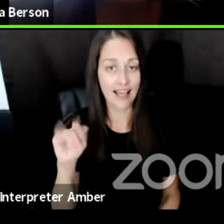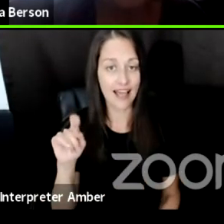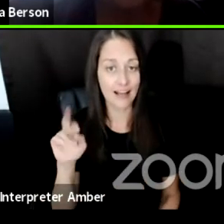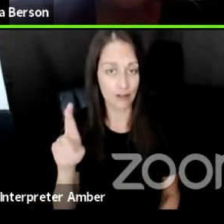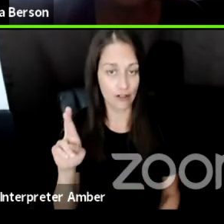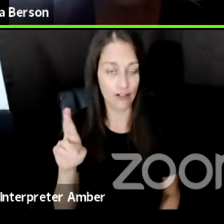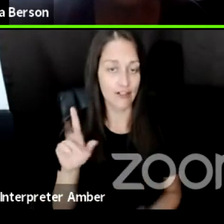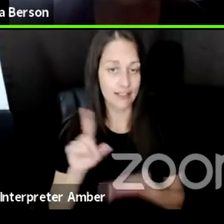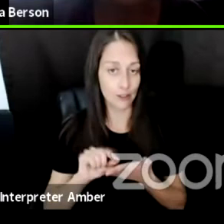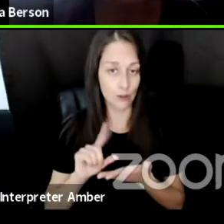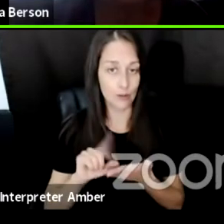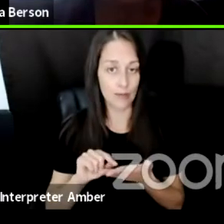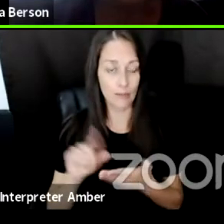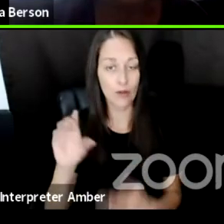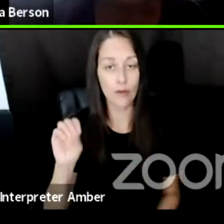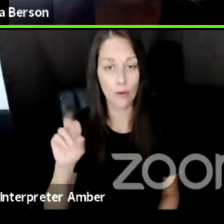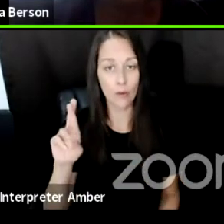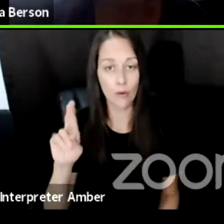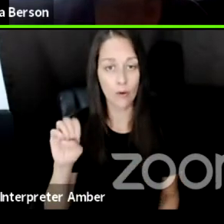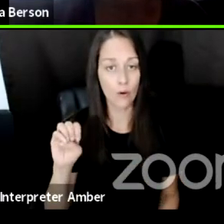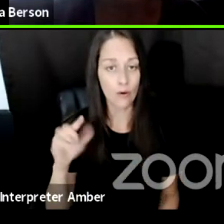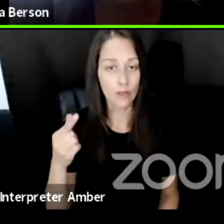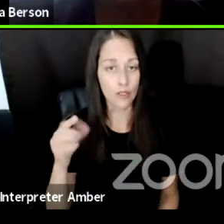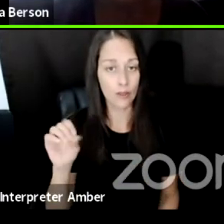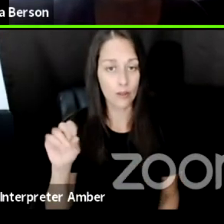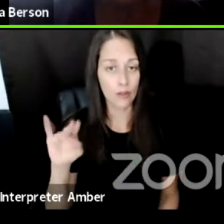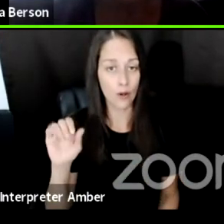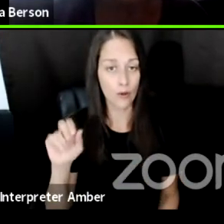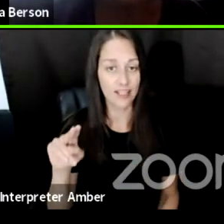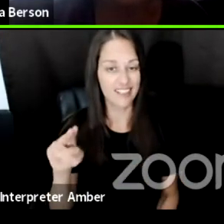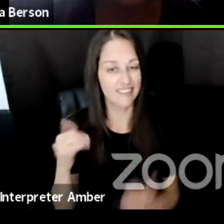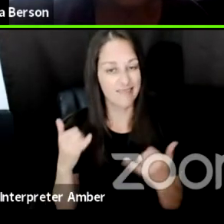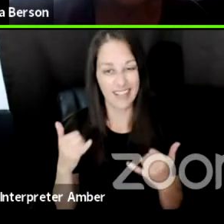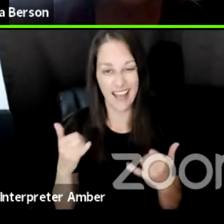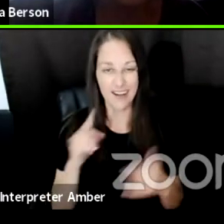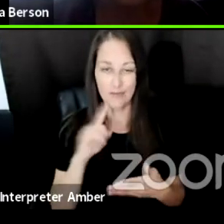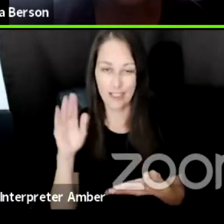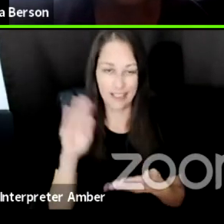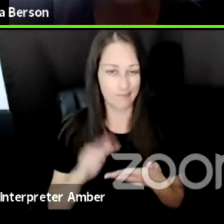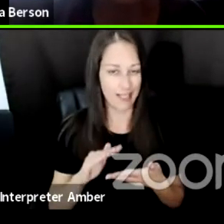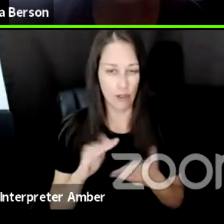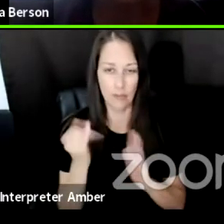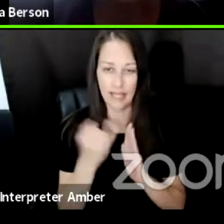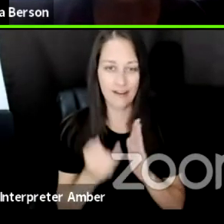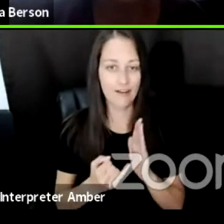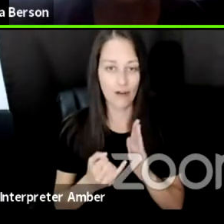now. And it is a beautiful site. I encourage you to look at it